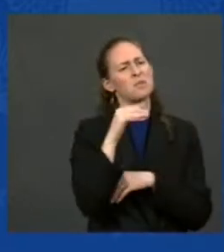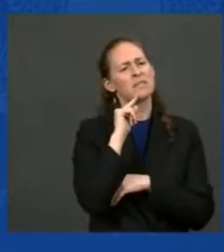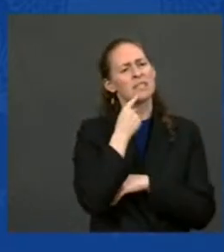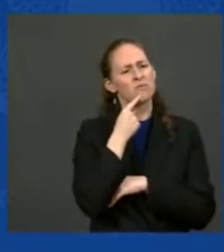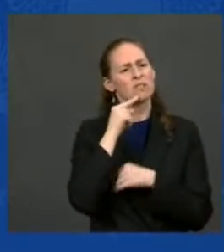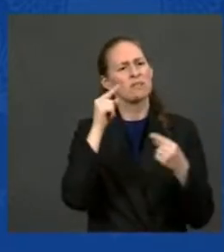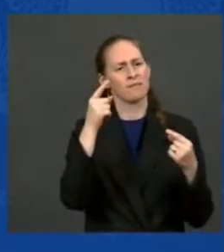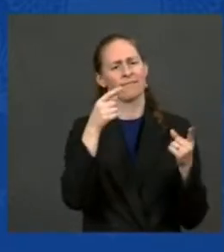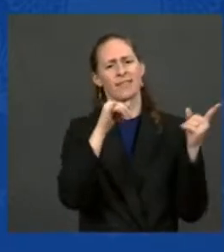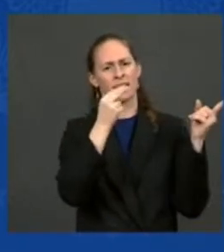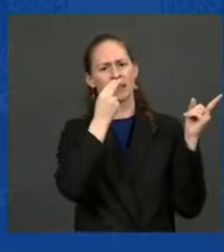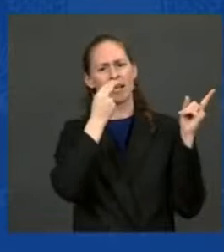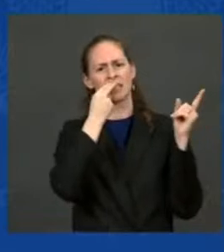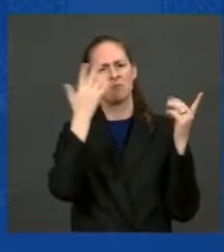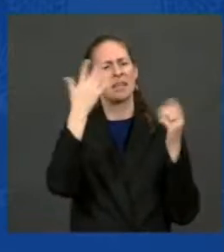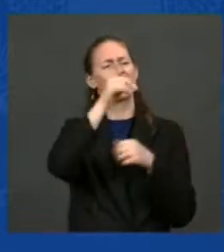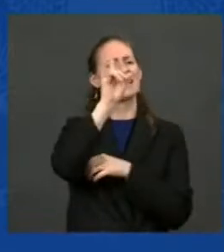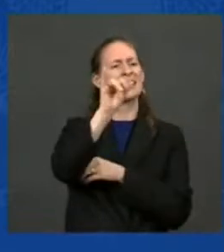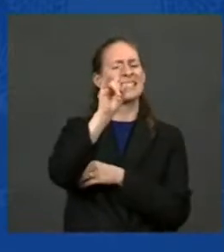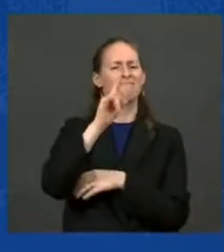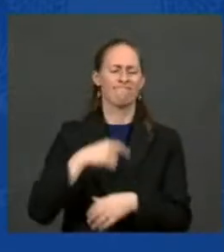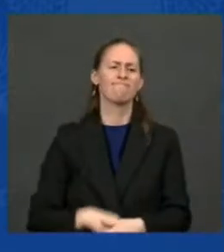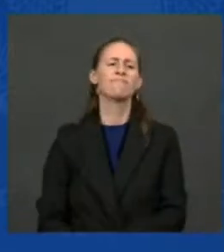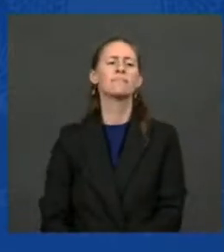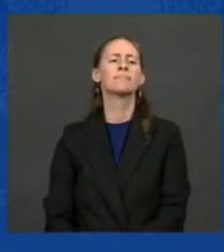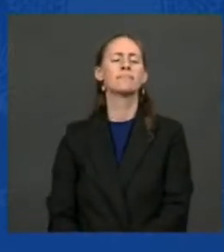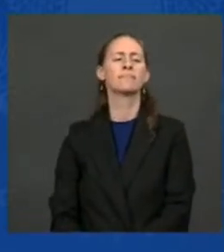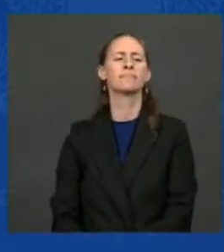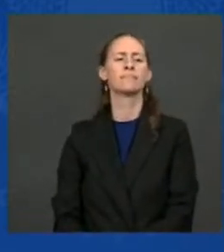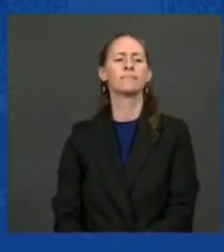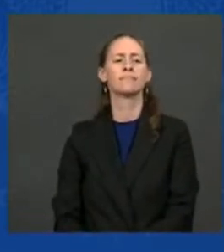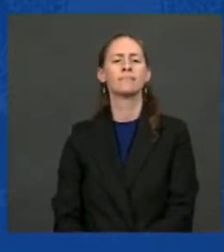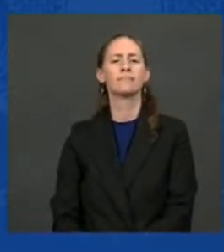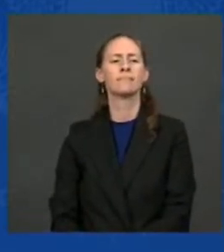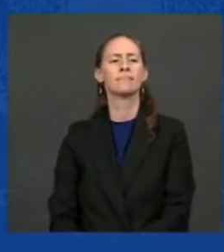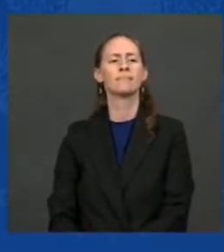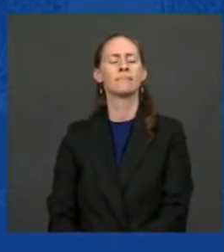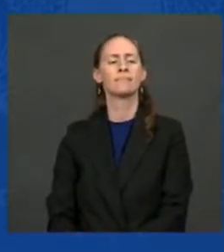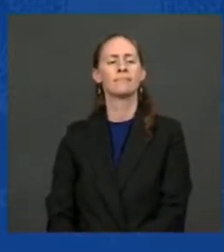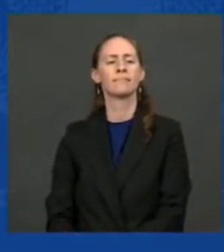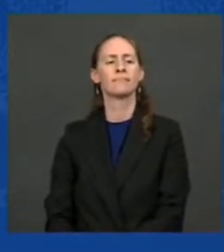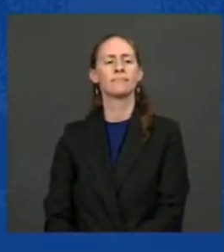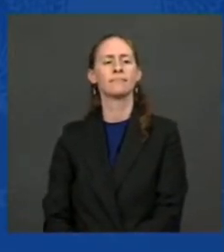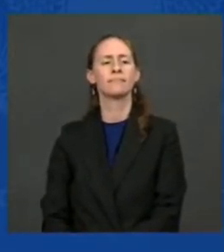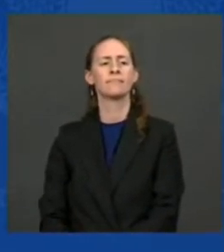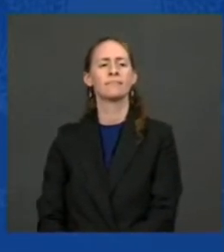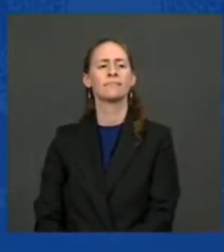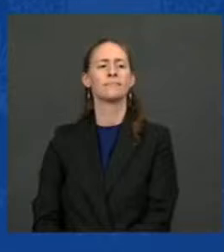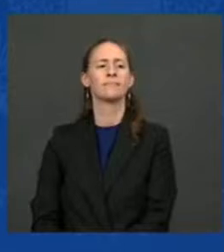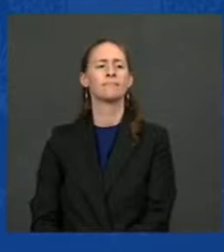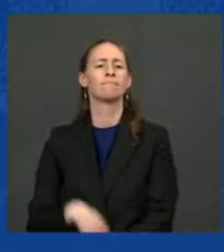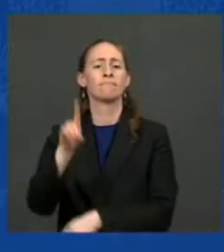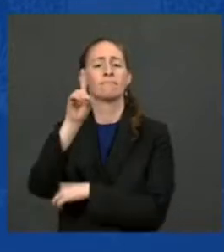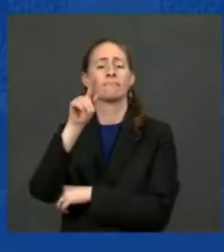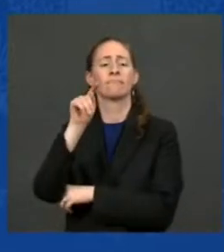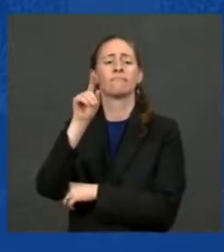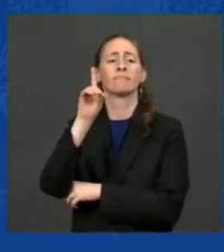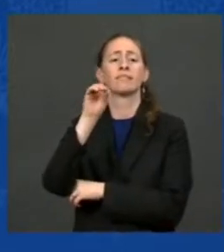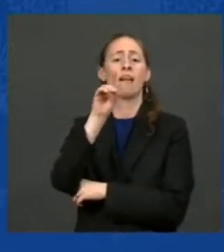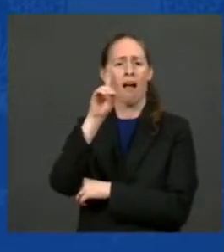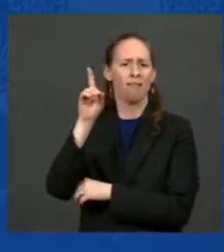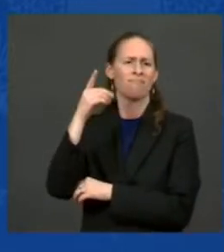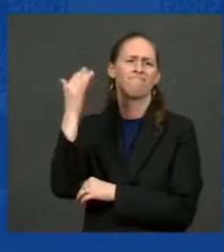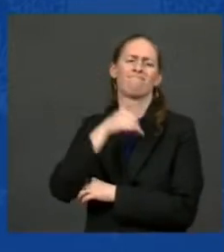committed. Tom Dodd dedicated his intellect and his moral passion and